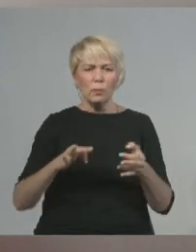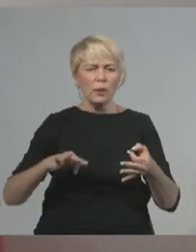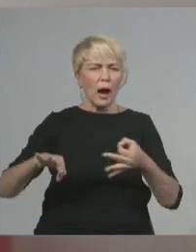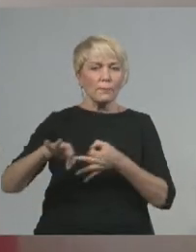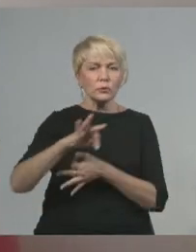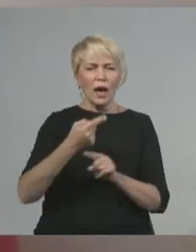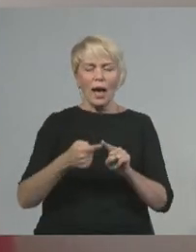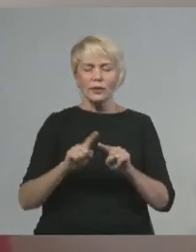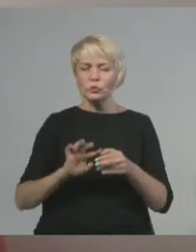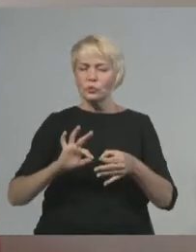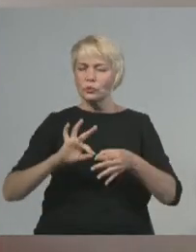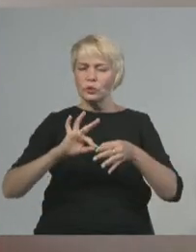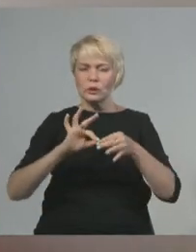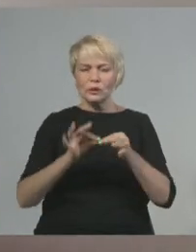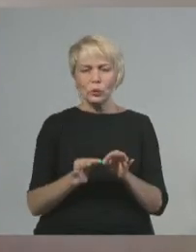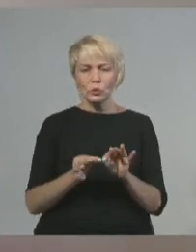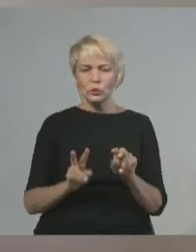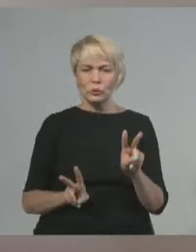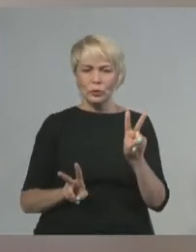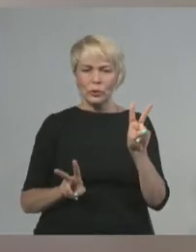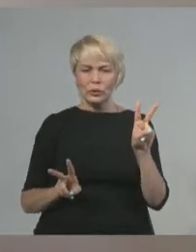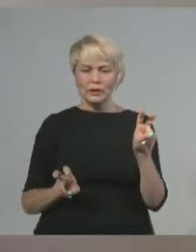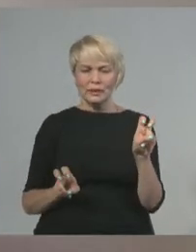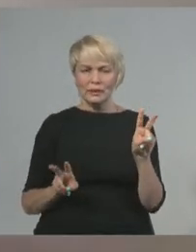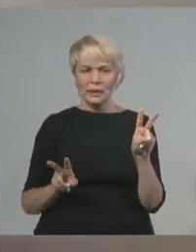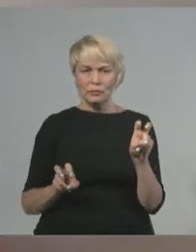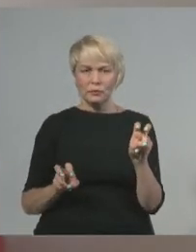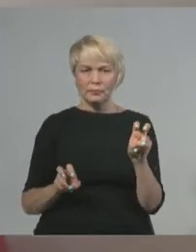discuss this difficult topic